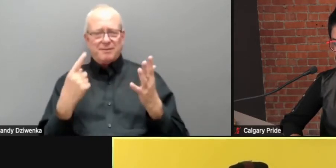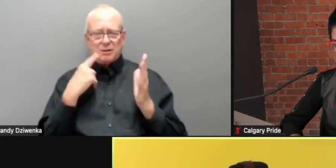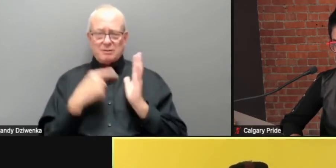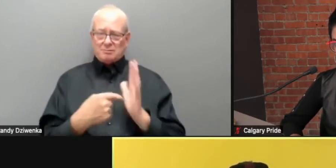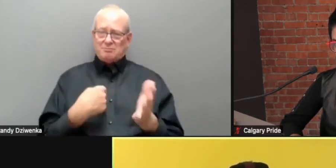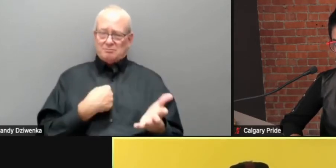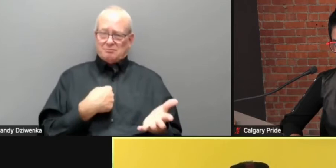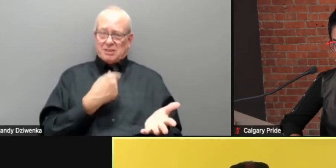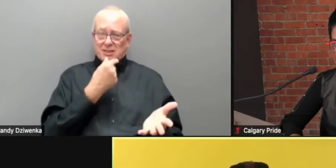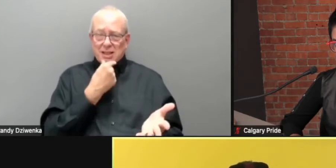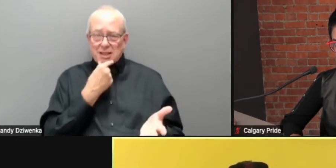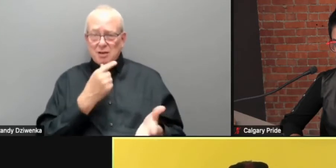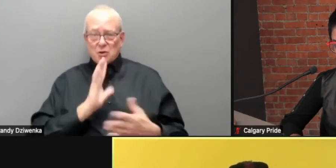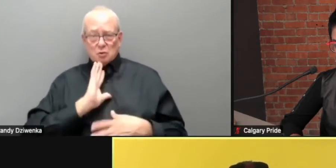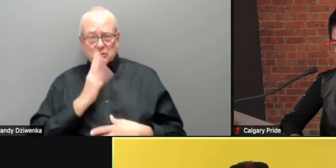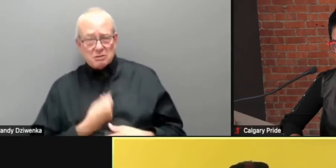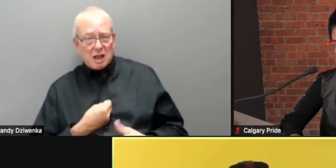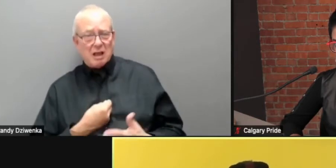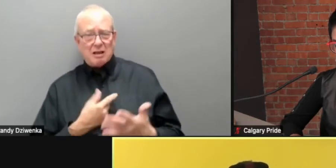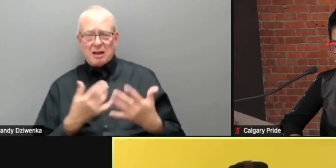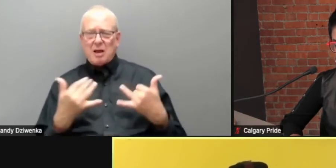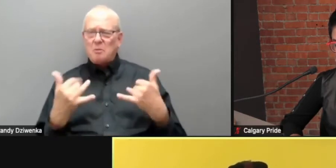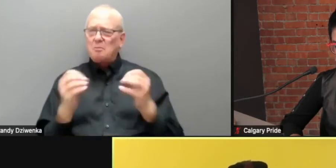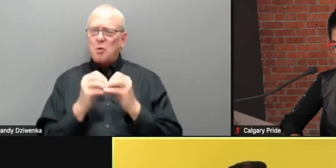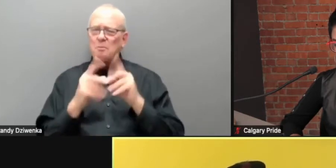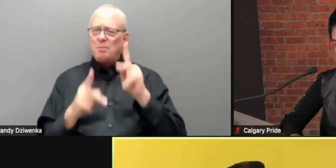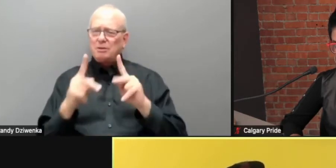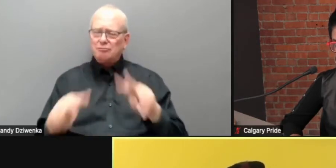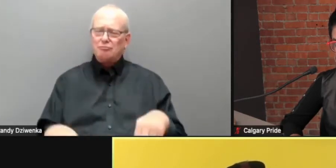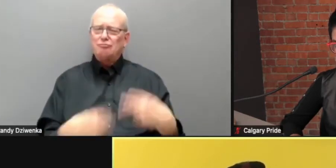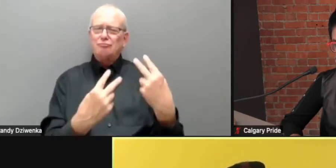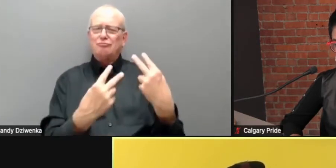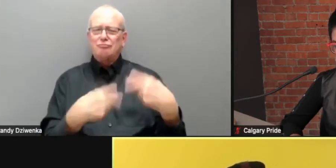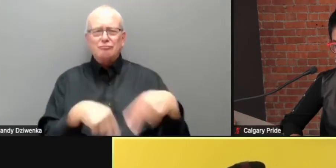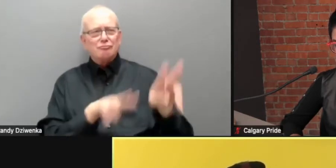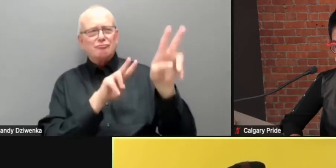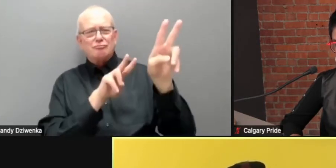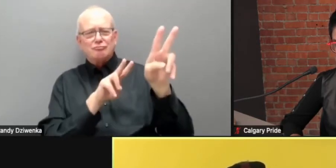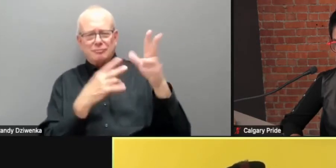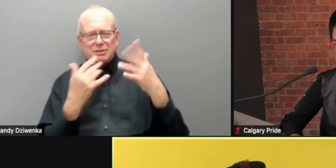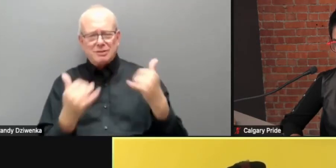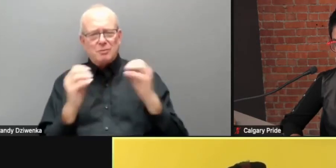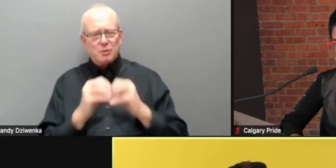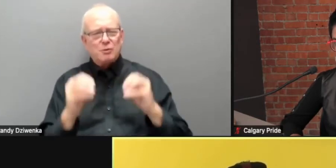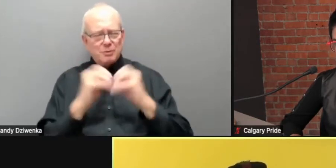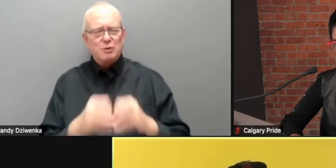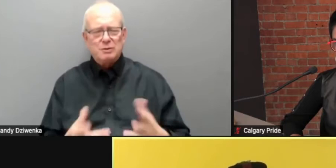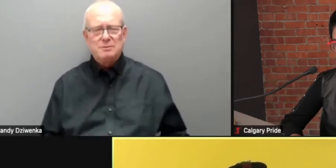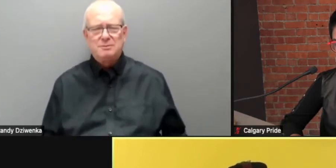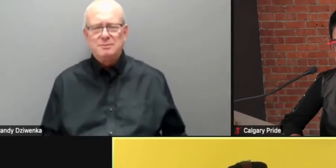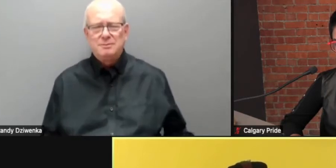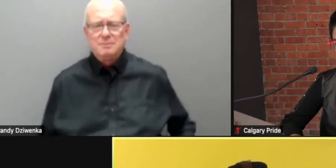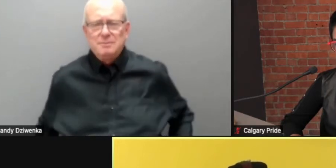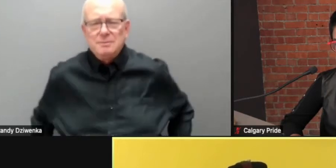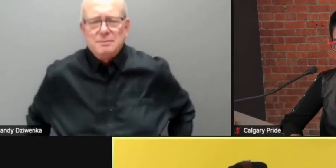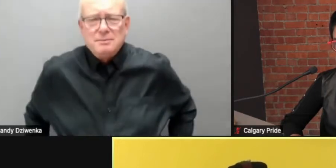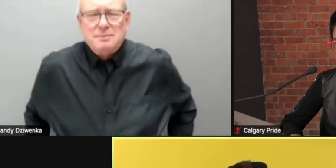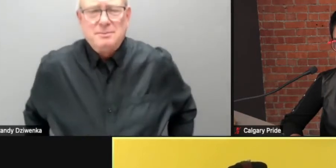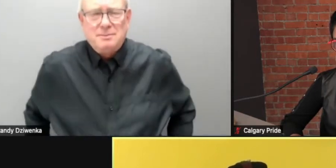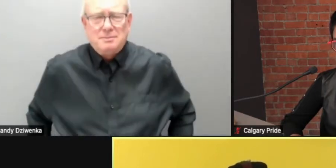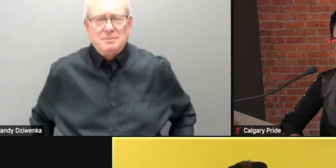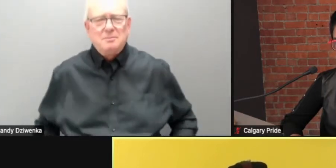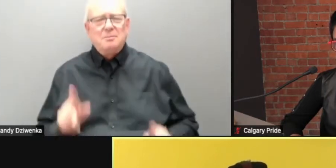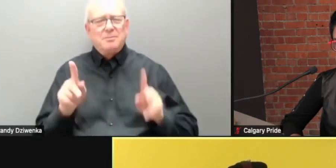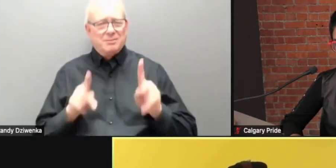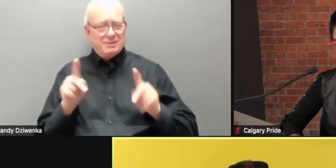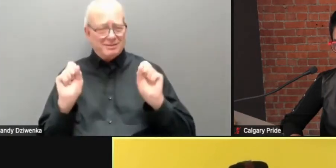our lives, our stories, then definitely people change, and that has happened. Today, I'm happy